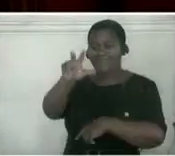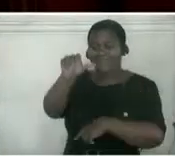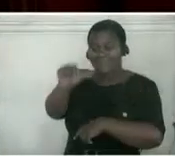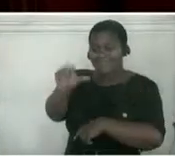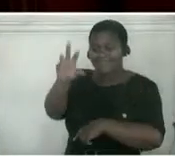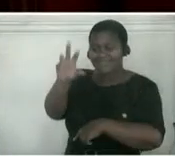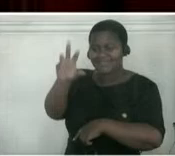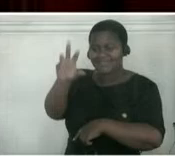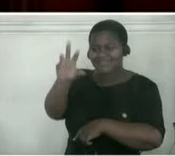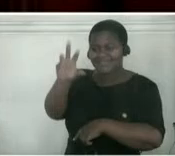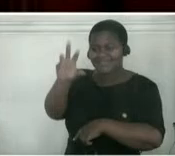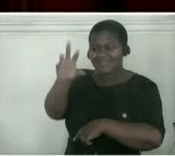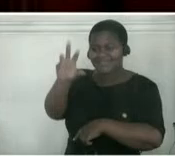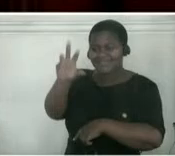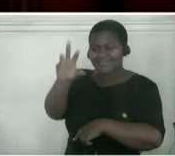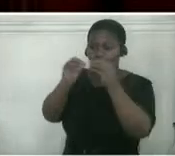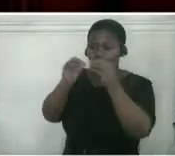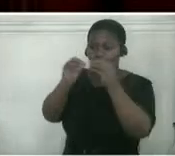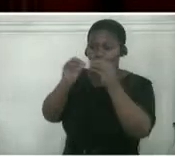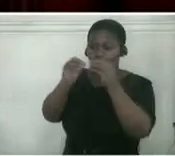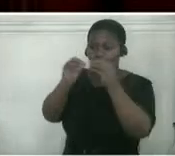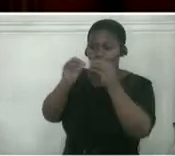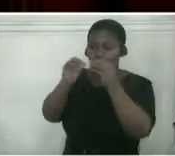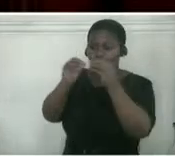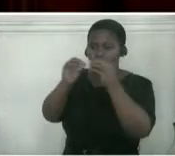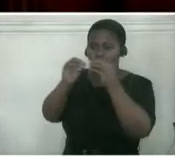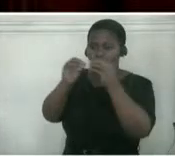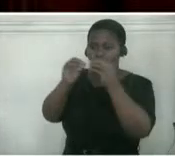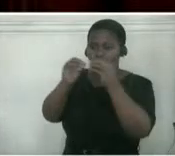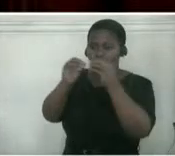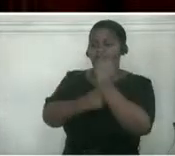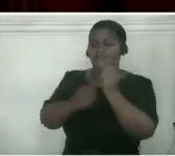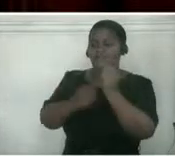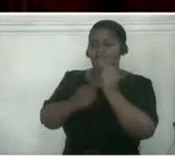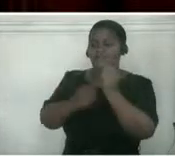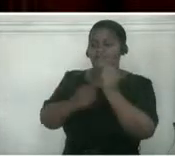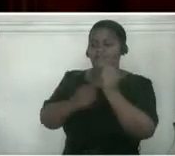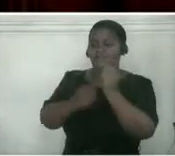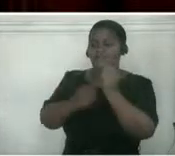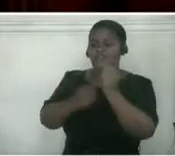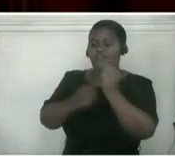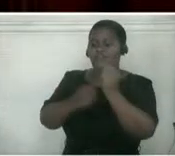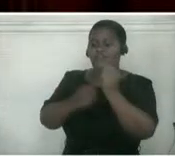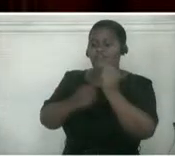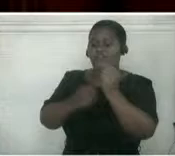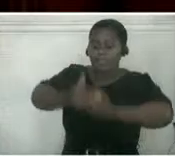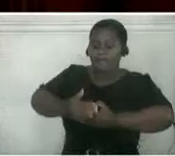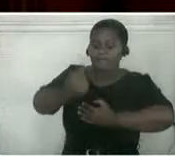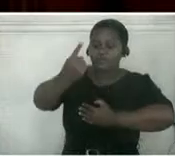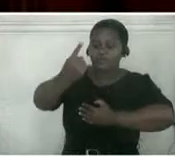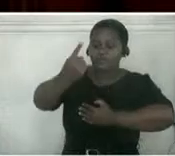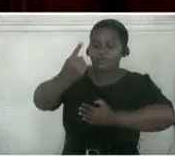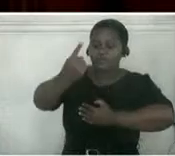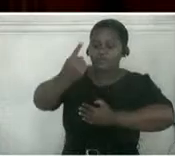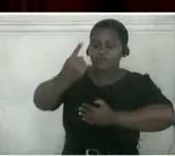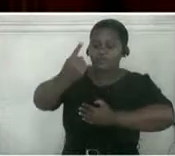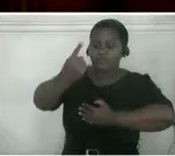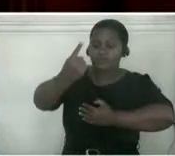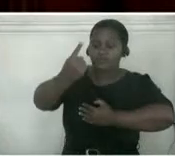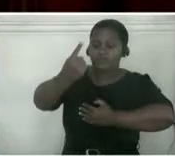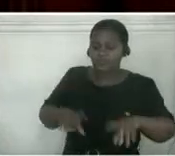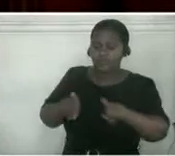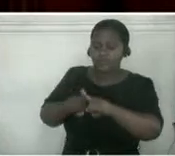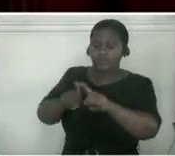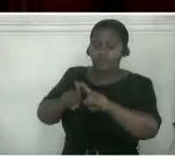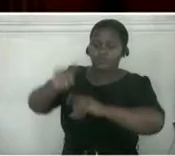toward installation of electricity infrastructure. All sites on phase 1 have been serviced, and the